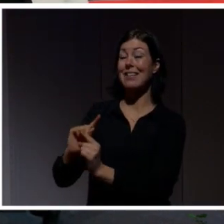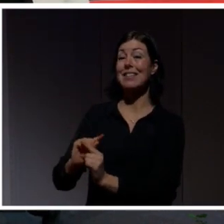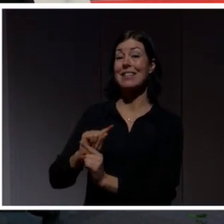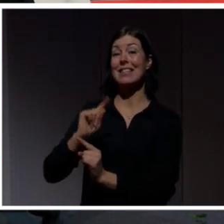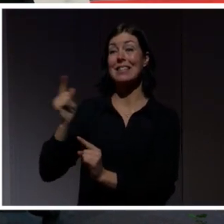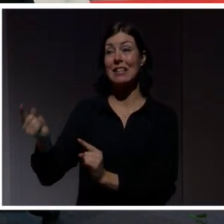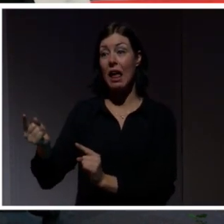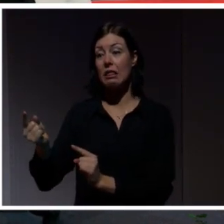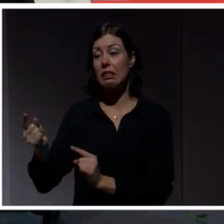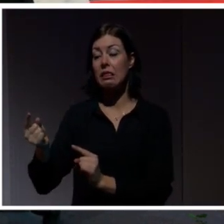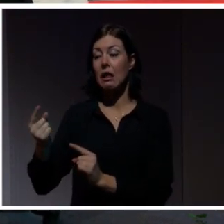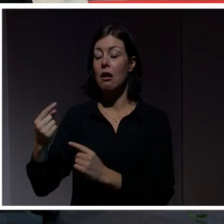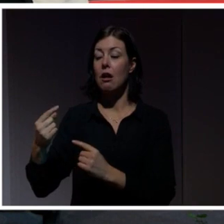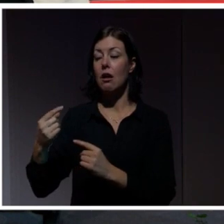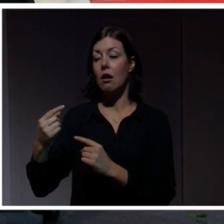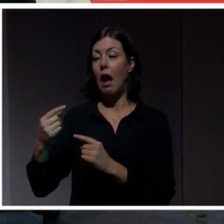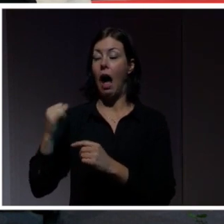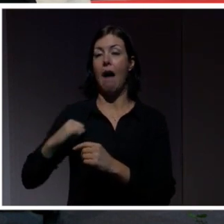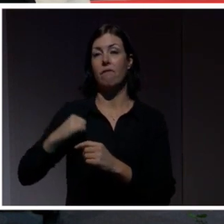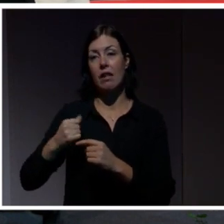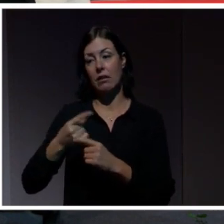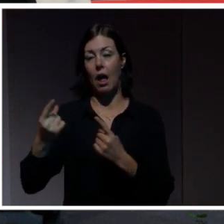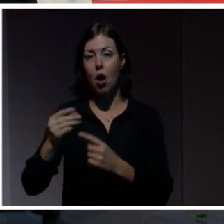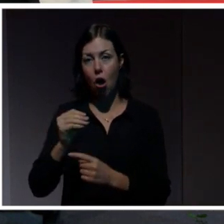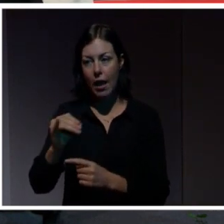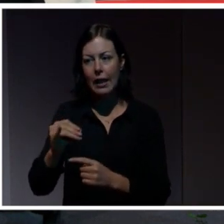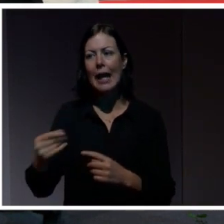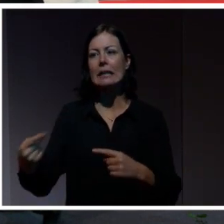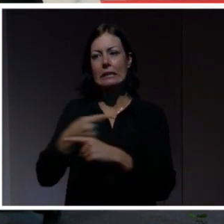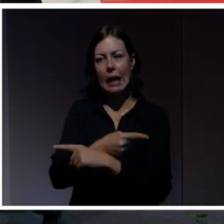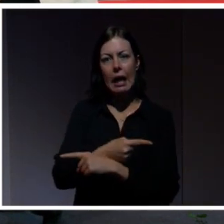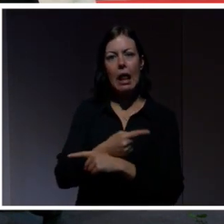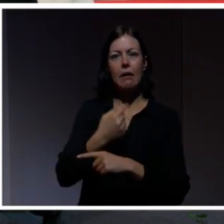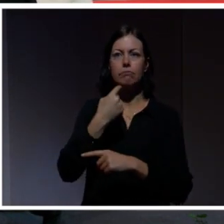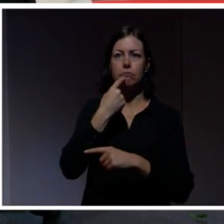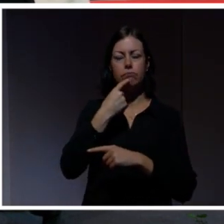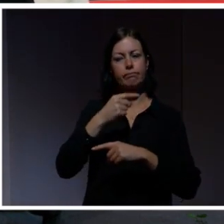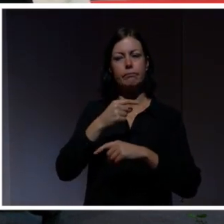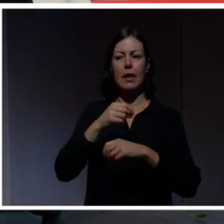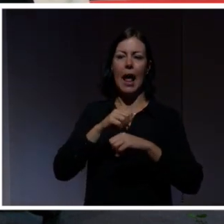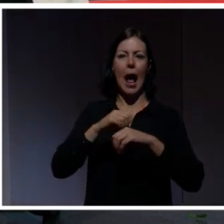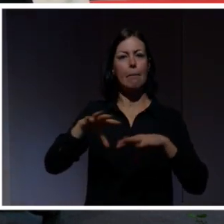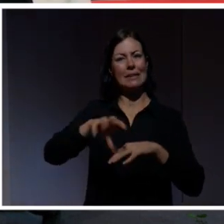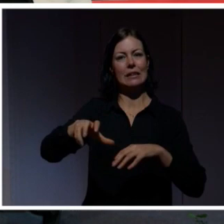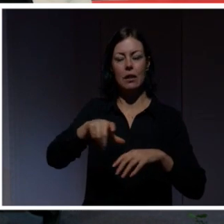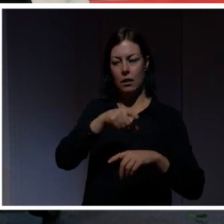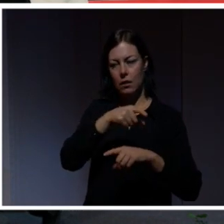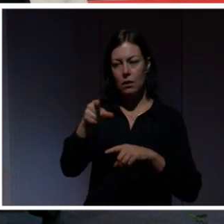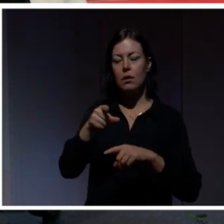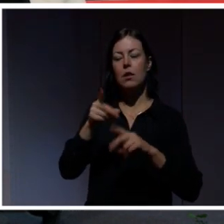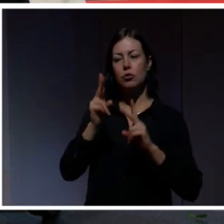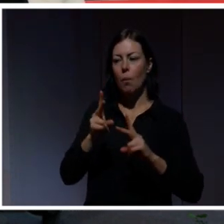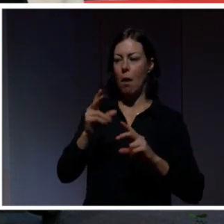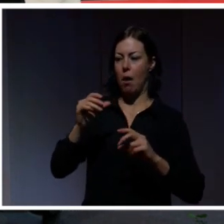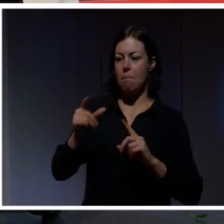says, okay, let's use that. But rather, we're really allowing the public sector to be innovative and giving them mechanisms to